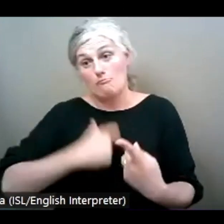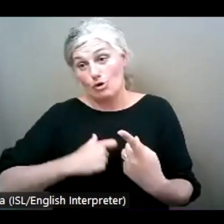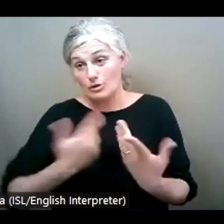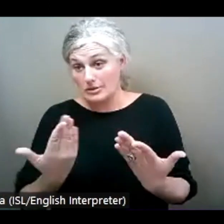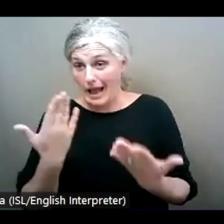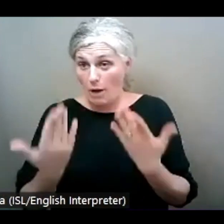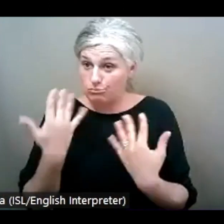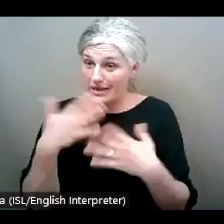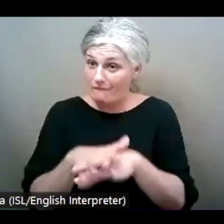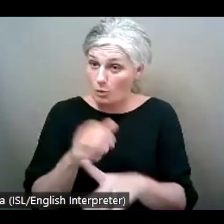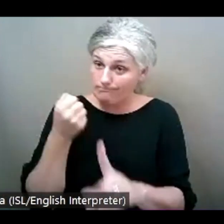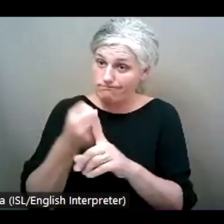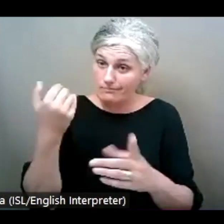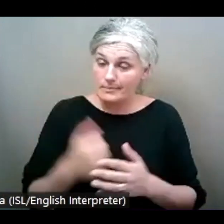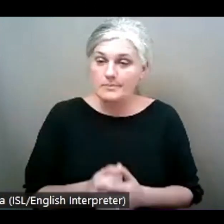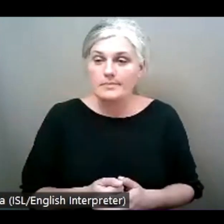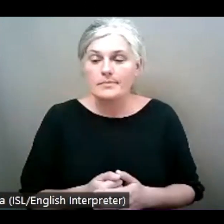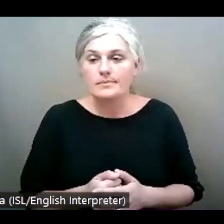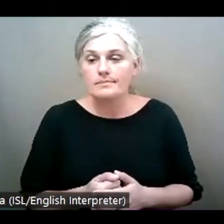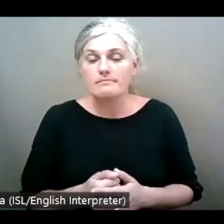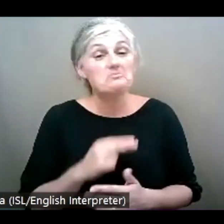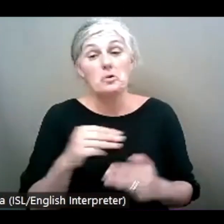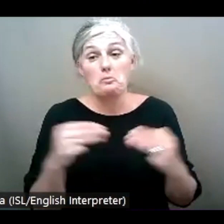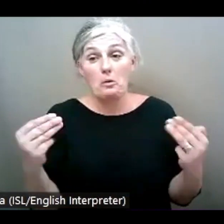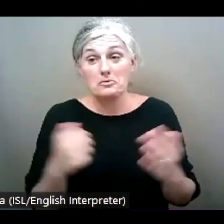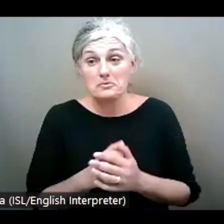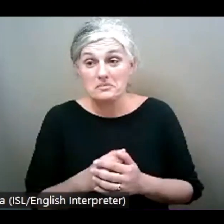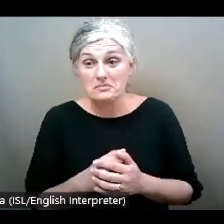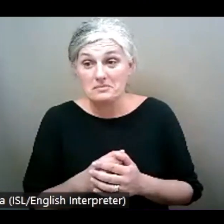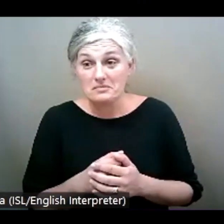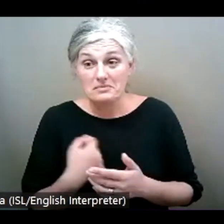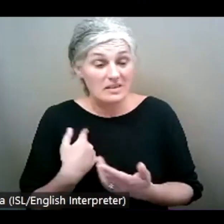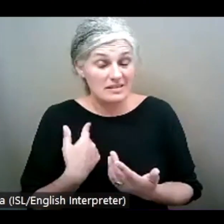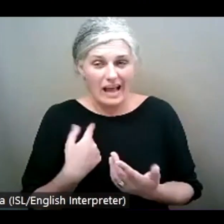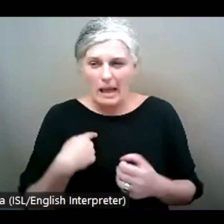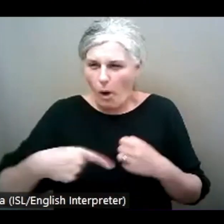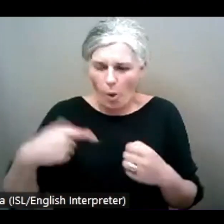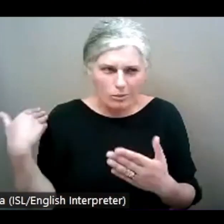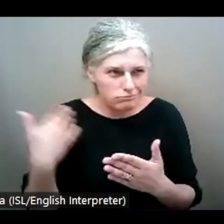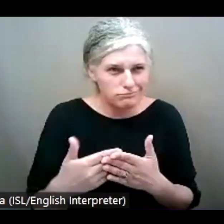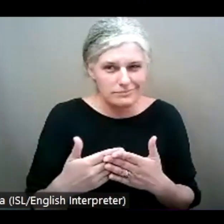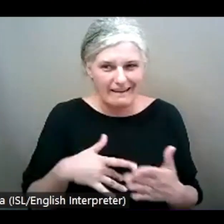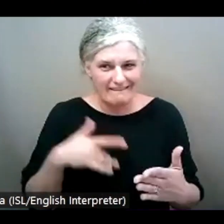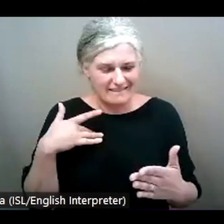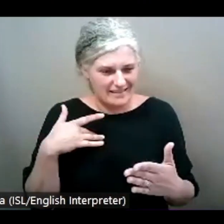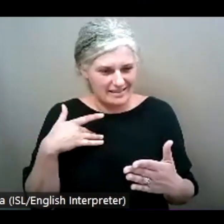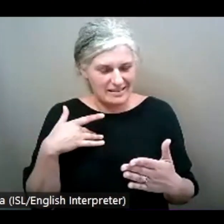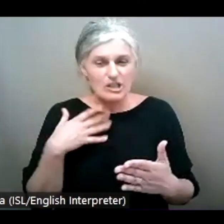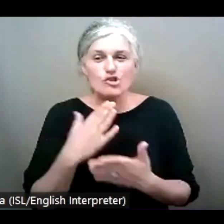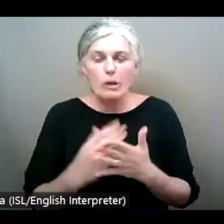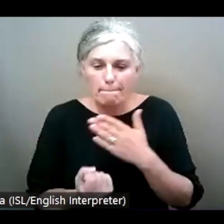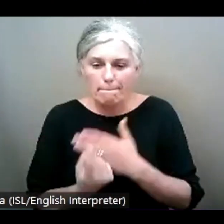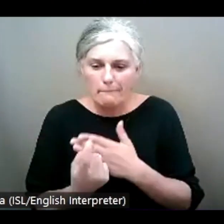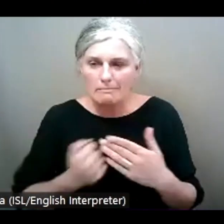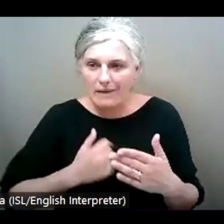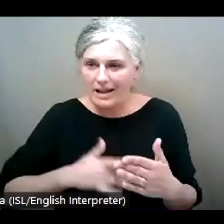Not much. I'm going to be honest with you. Like, I mean, there was no road to Damascus moment with me. I mean, I suppose there's incidents in my life. I don't really